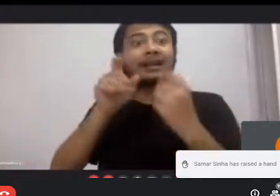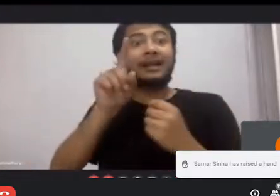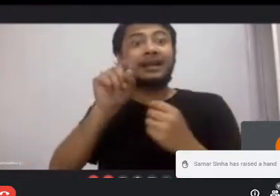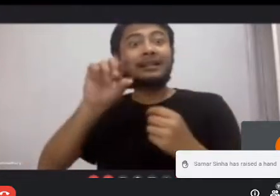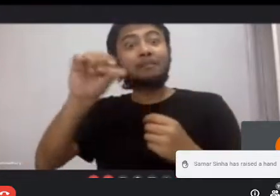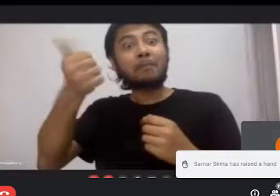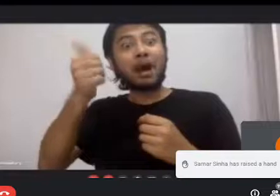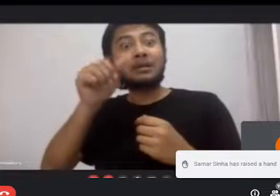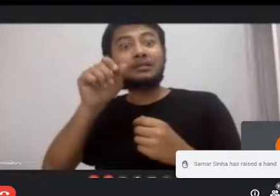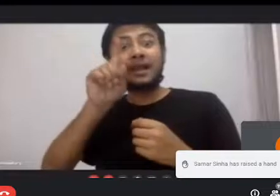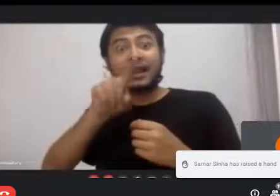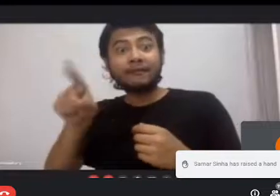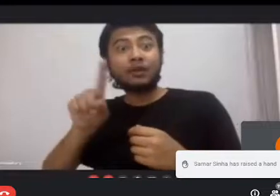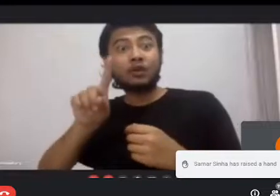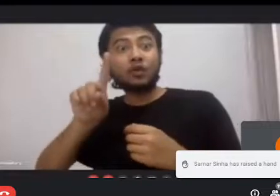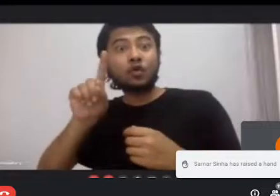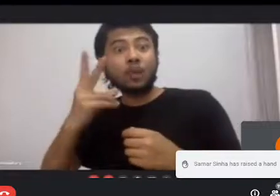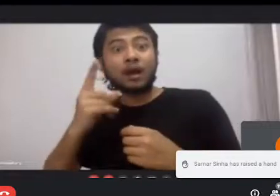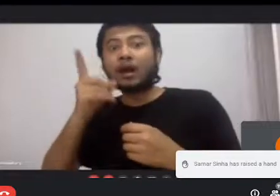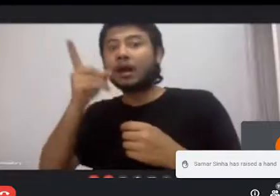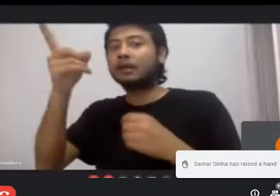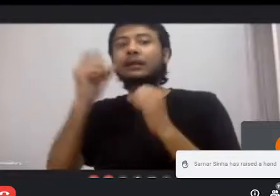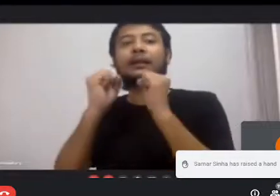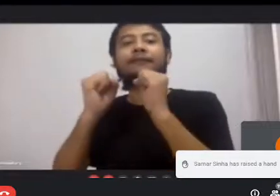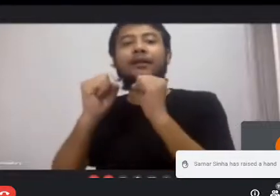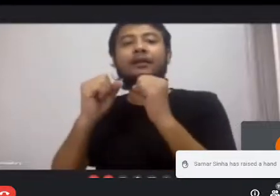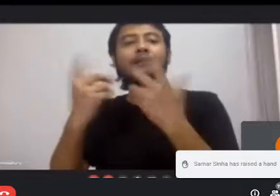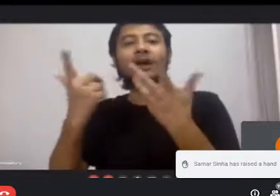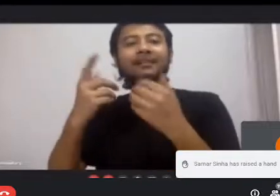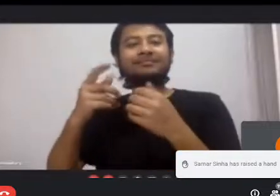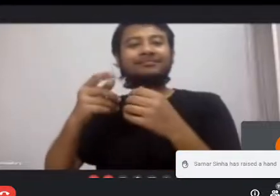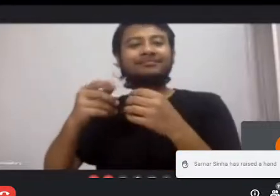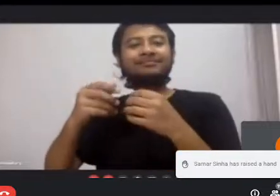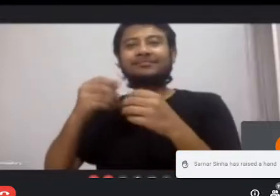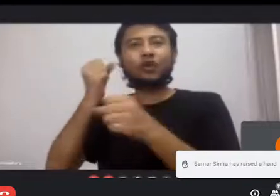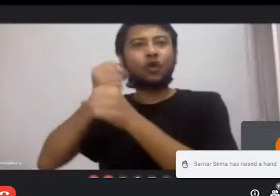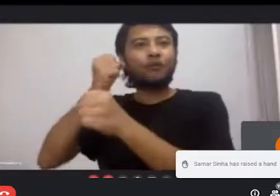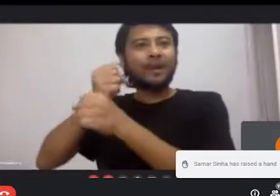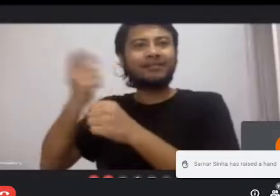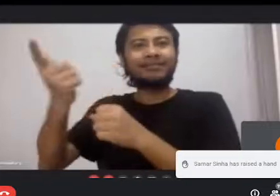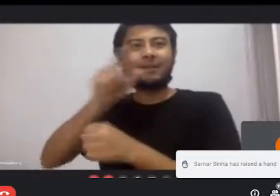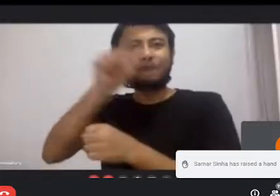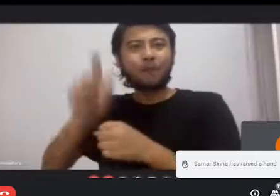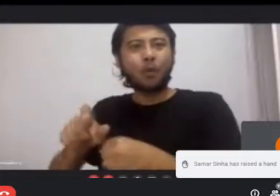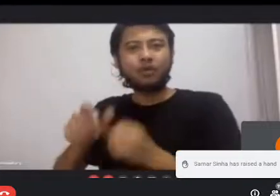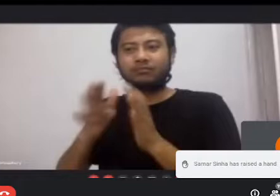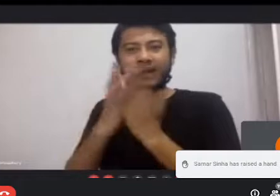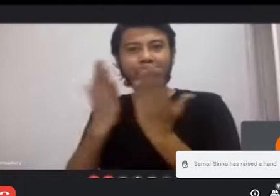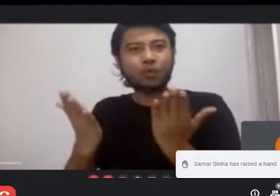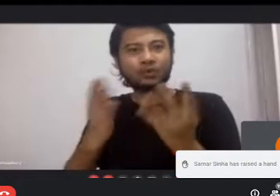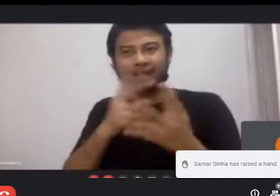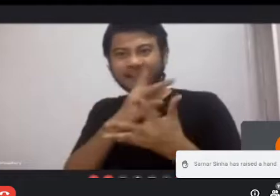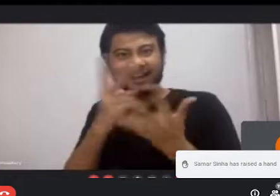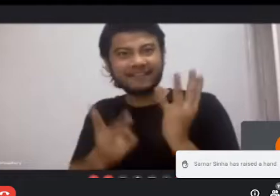the traditional school curriculum. So then we had to manage this need alongside